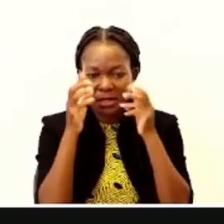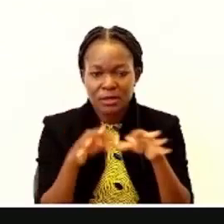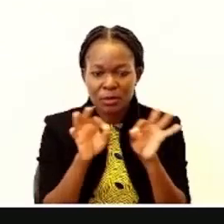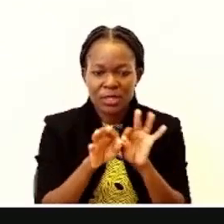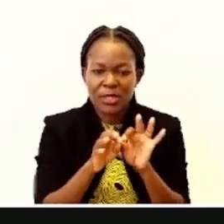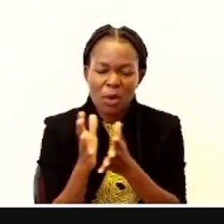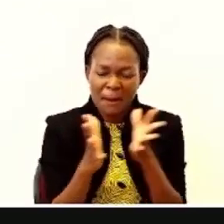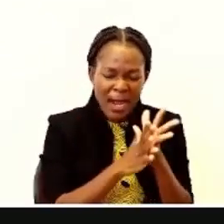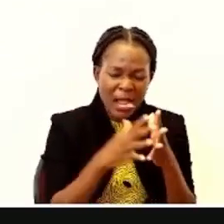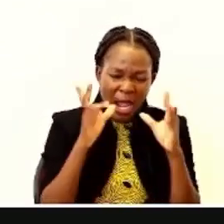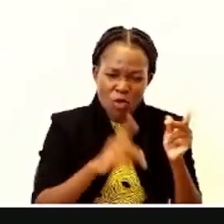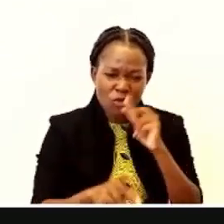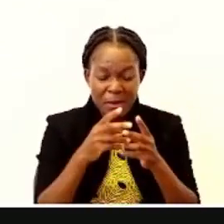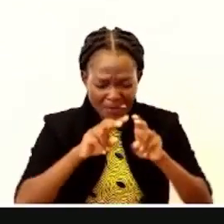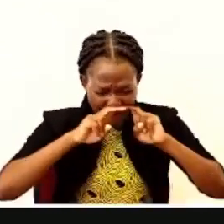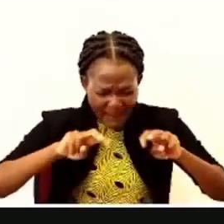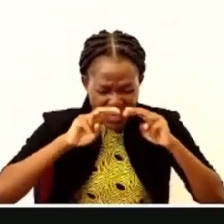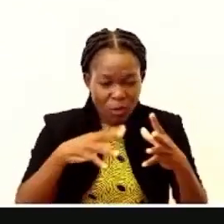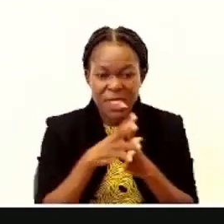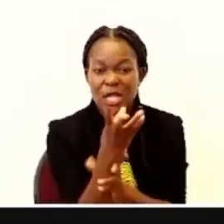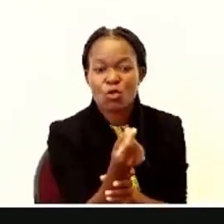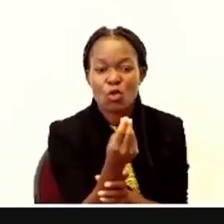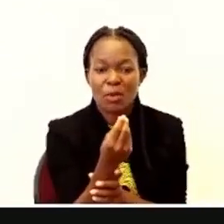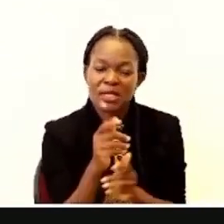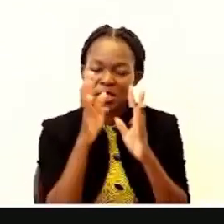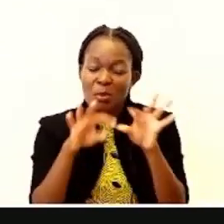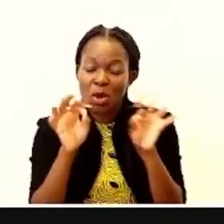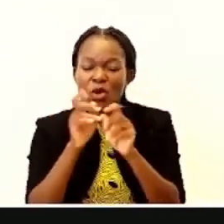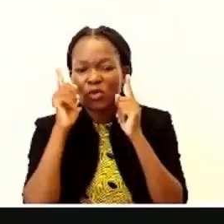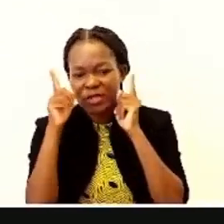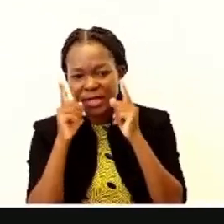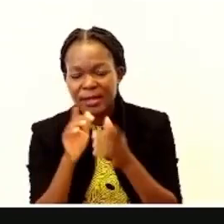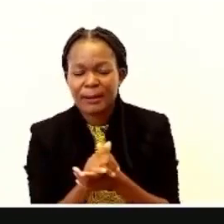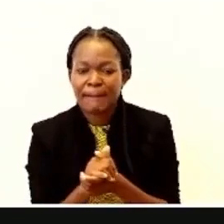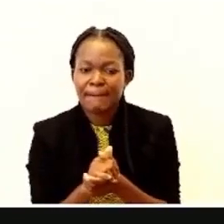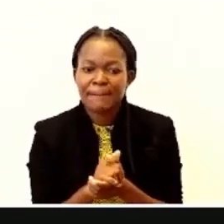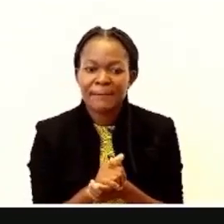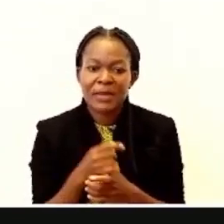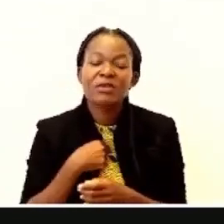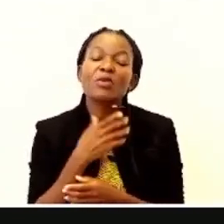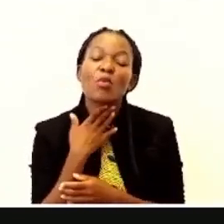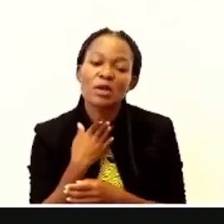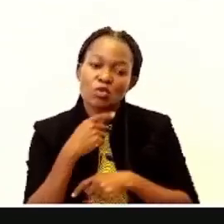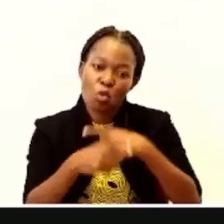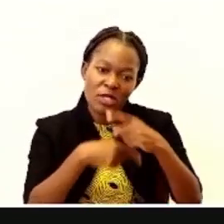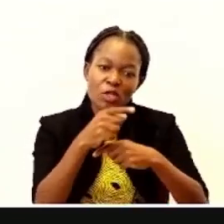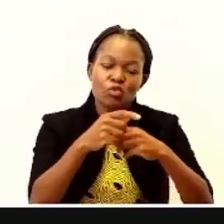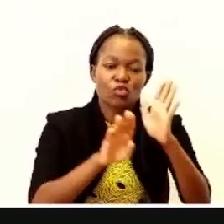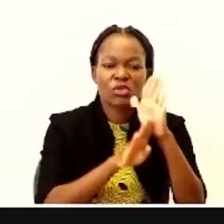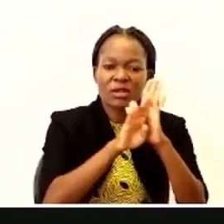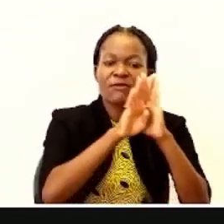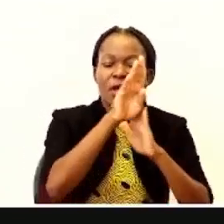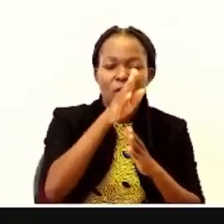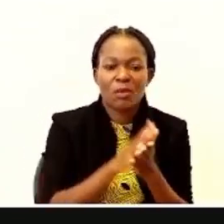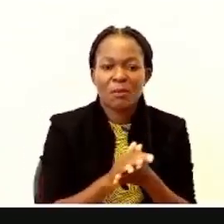the economists in this room, for us to think we are not polluters. We want to continue to develop, but